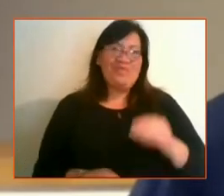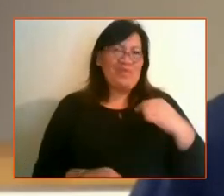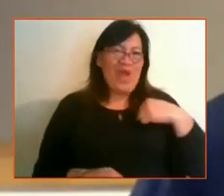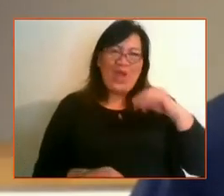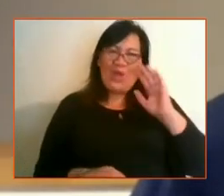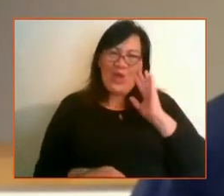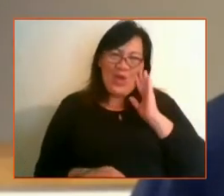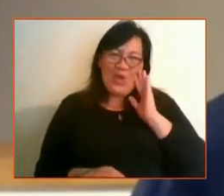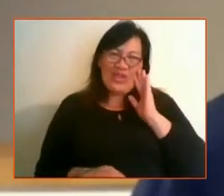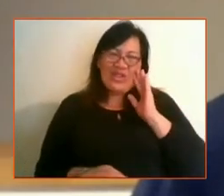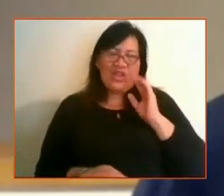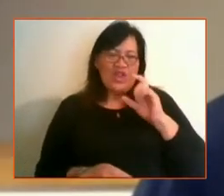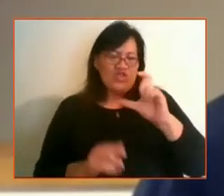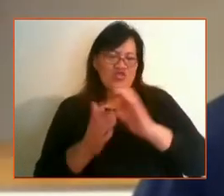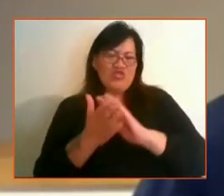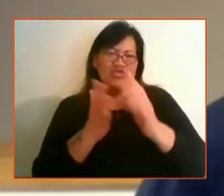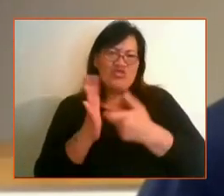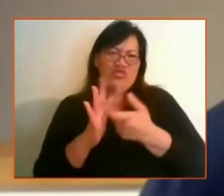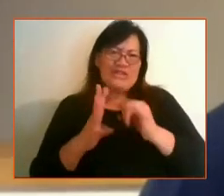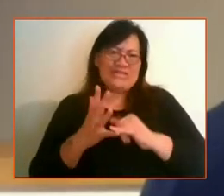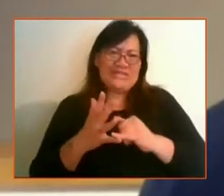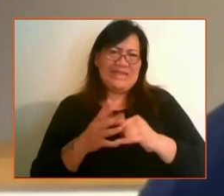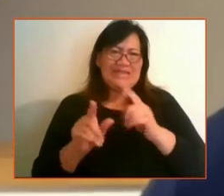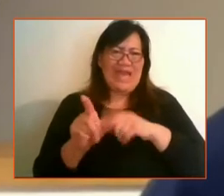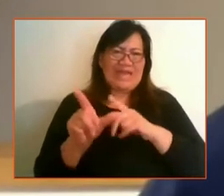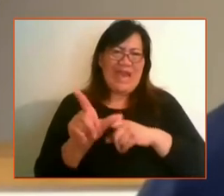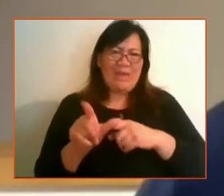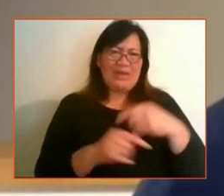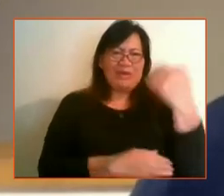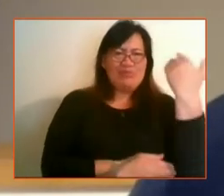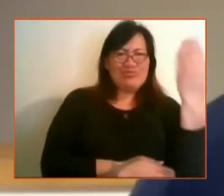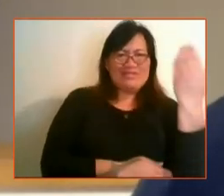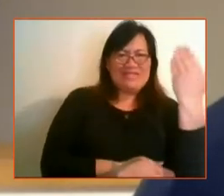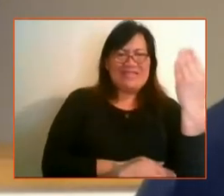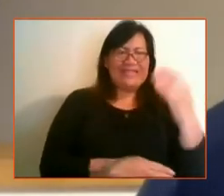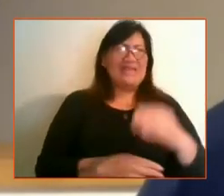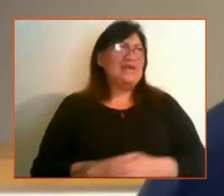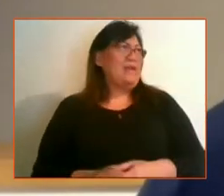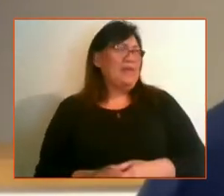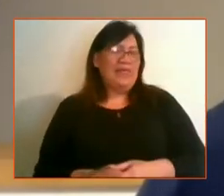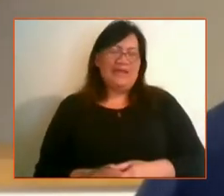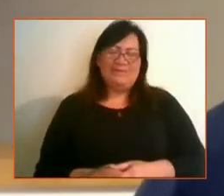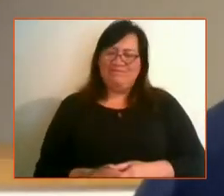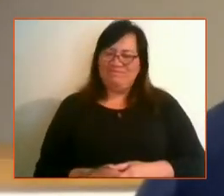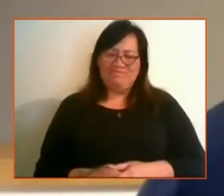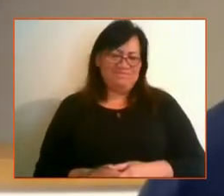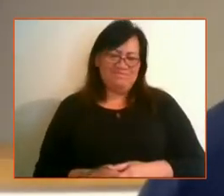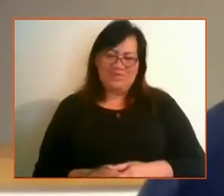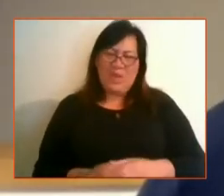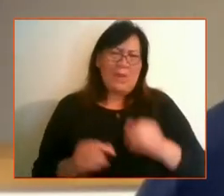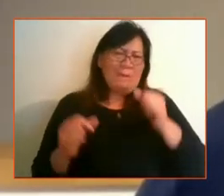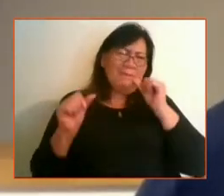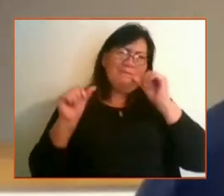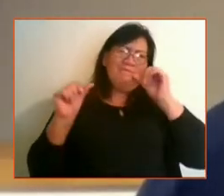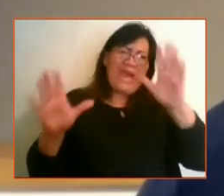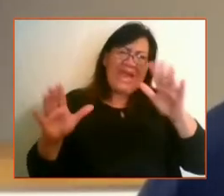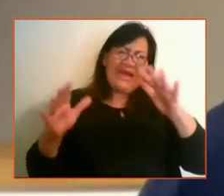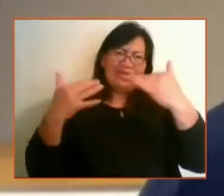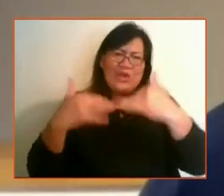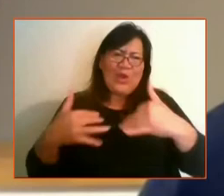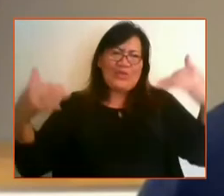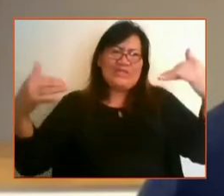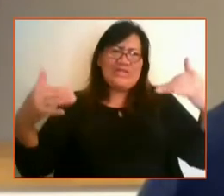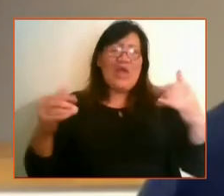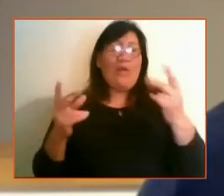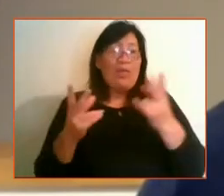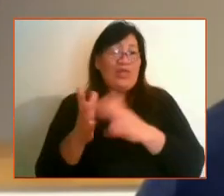Christian Yavi present an amazing concert with the New Zealand Symphony Orchestra,